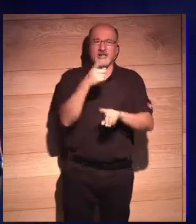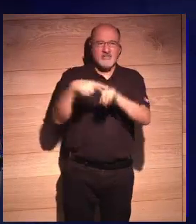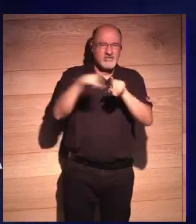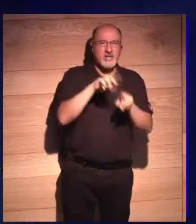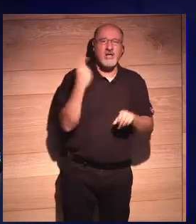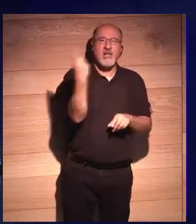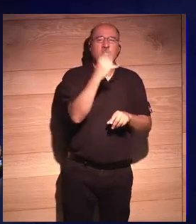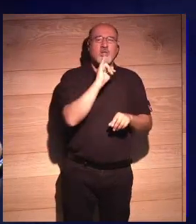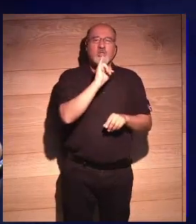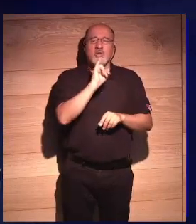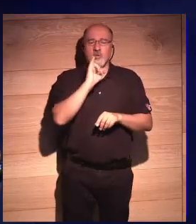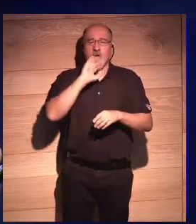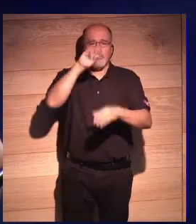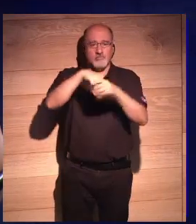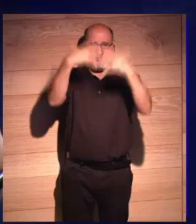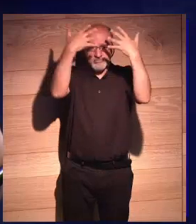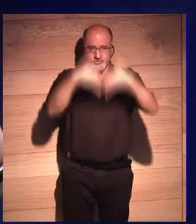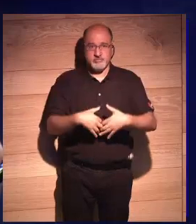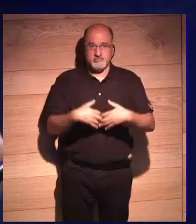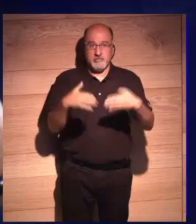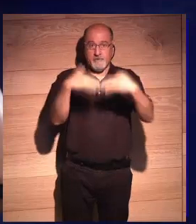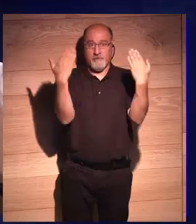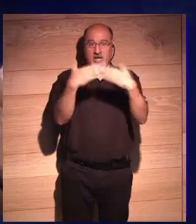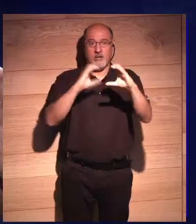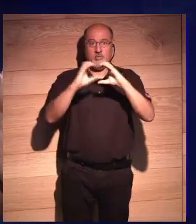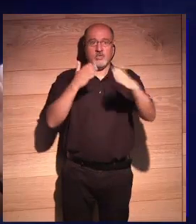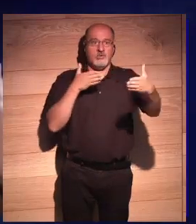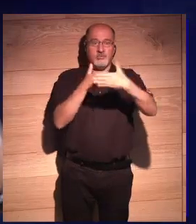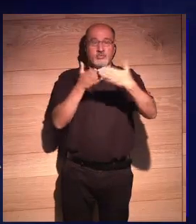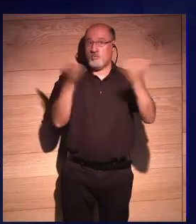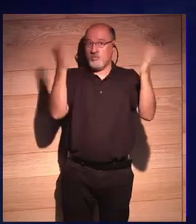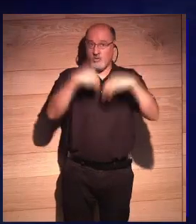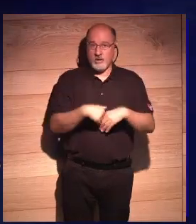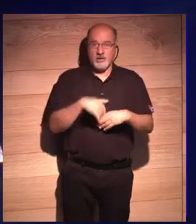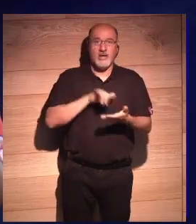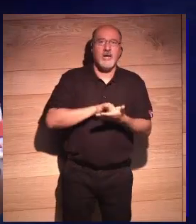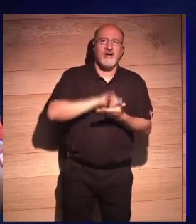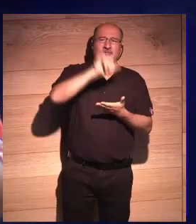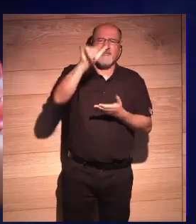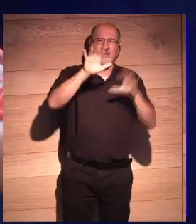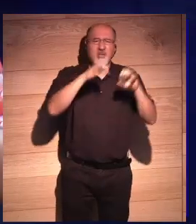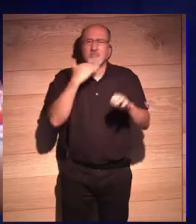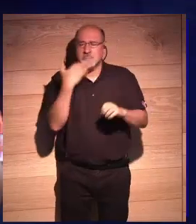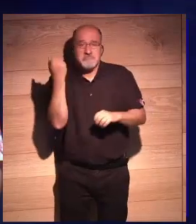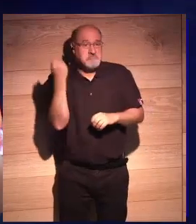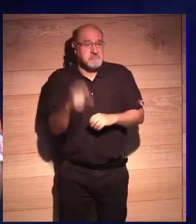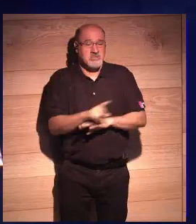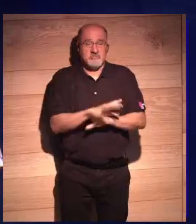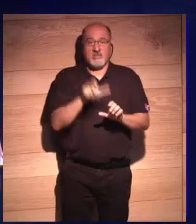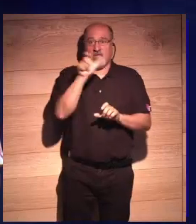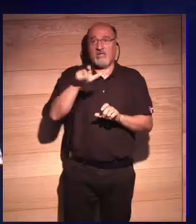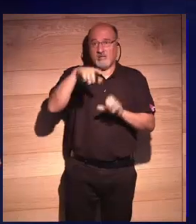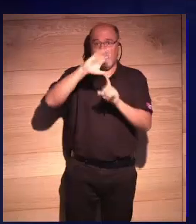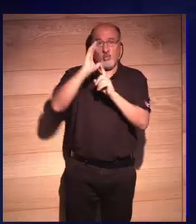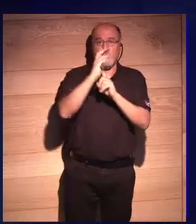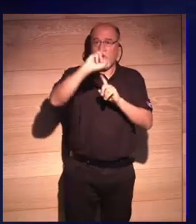160 people, every person with a single language or whatever, can you imagine that? Can you think